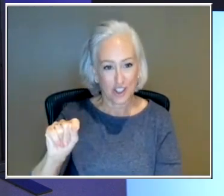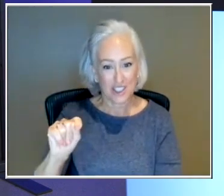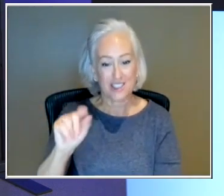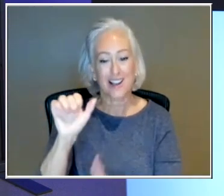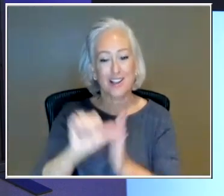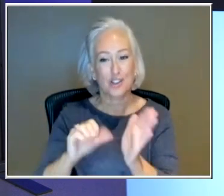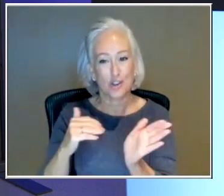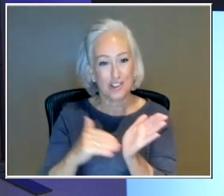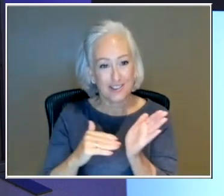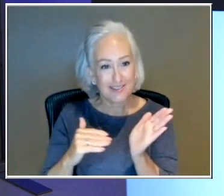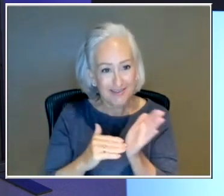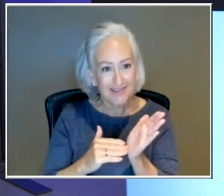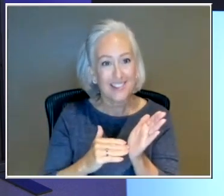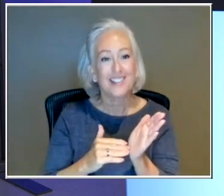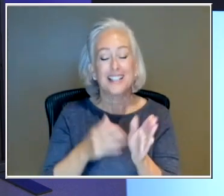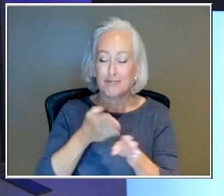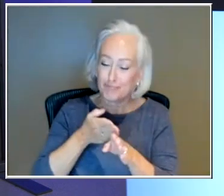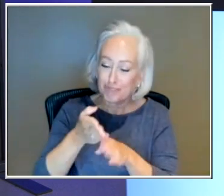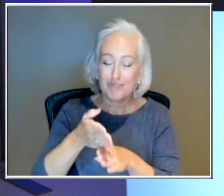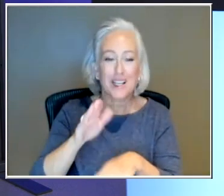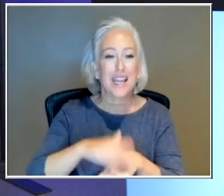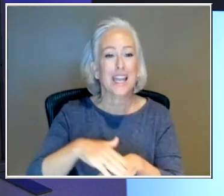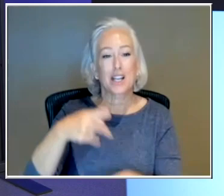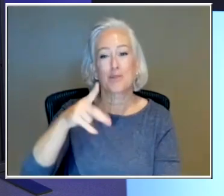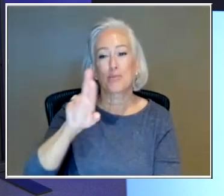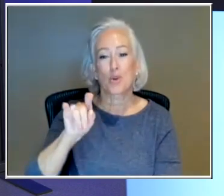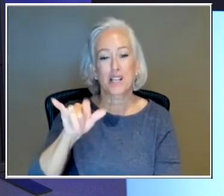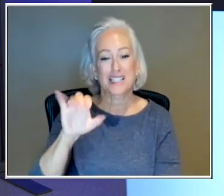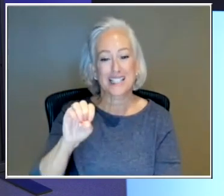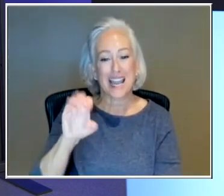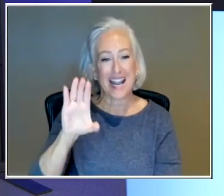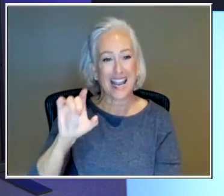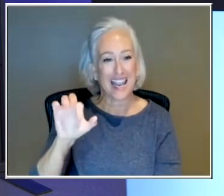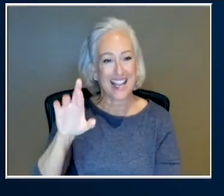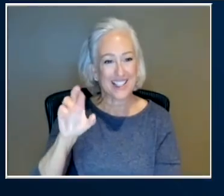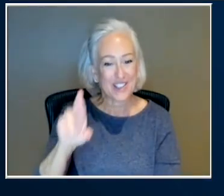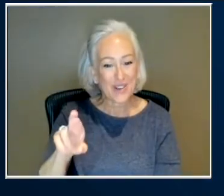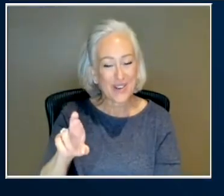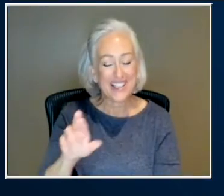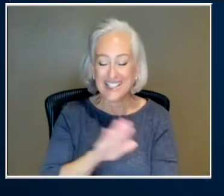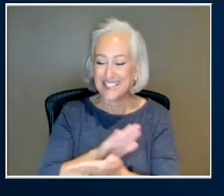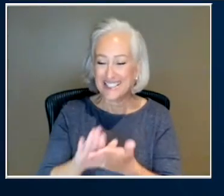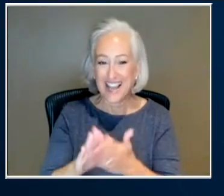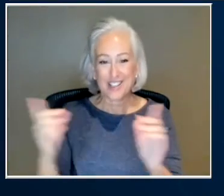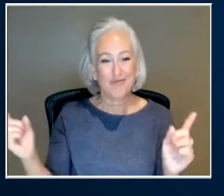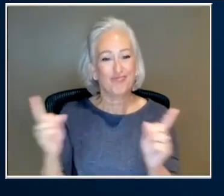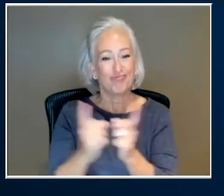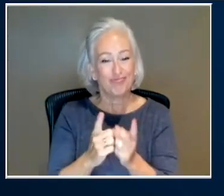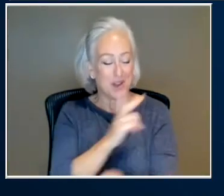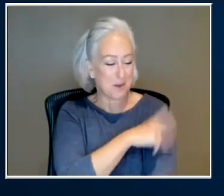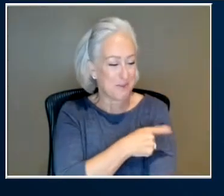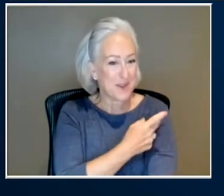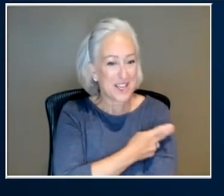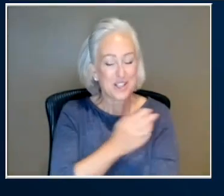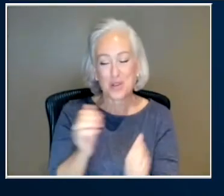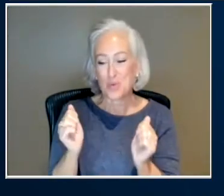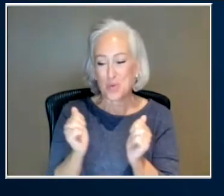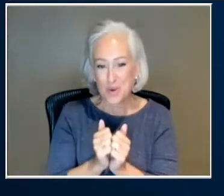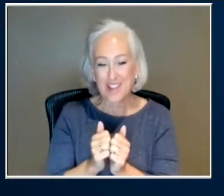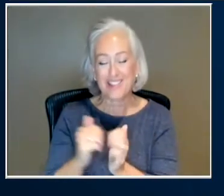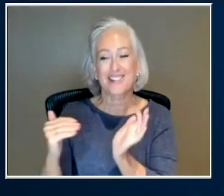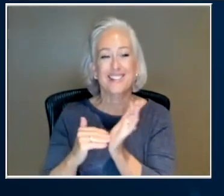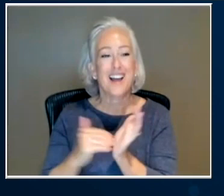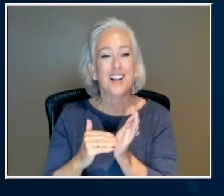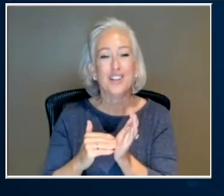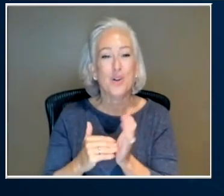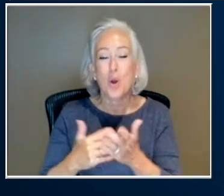cancer. So always good to have you back. Thanks for having me. Always nice to reunite our doctors with their patients. Absolutely. What was it like when you first met Gary? I have to tell you,